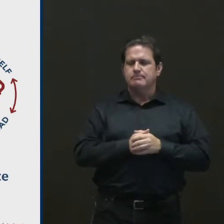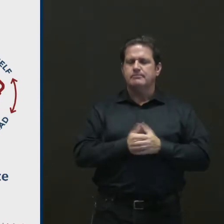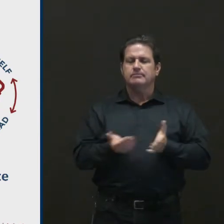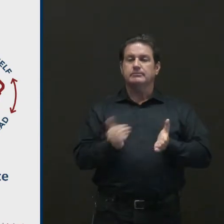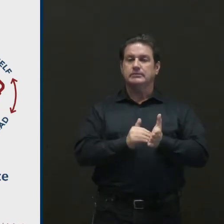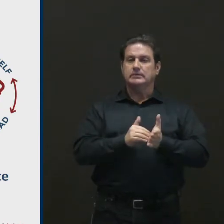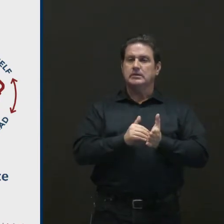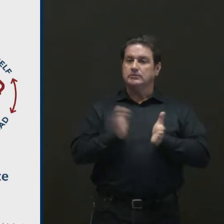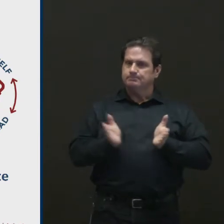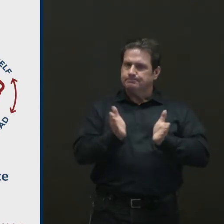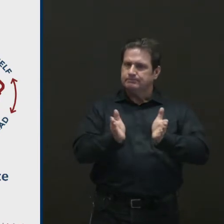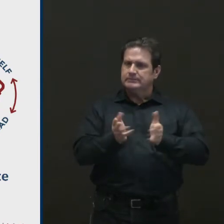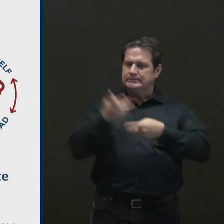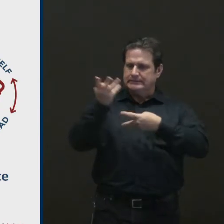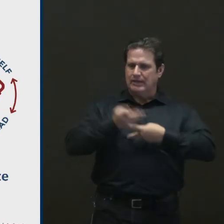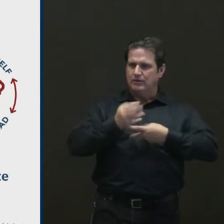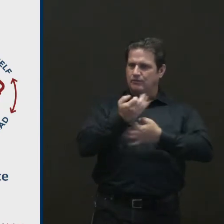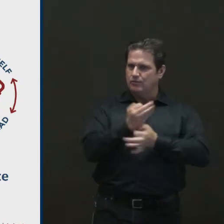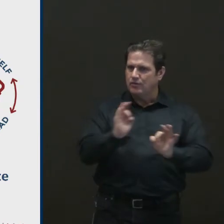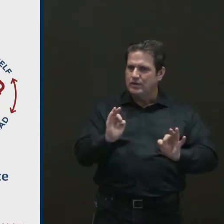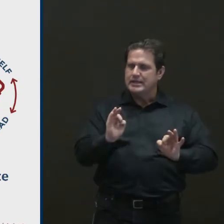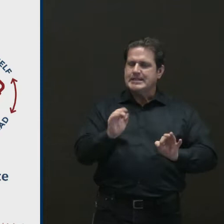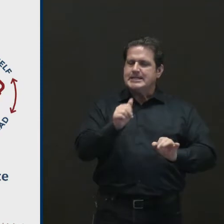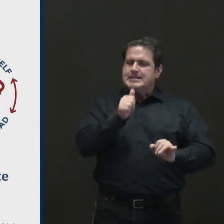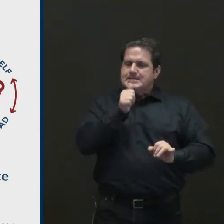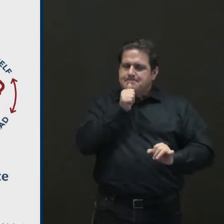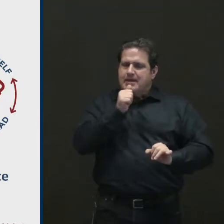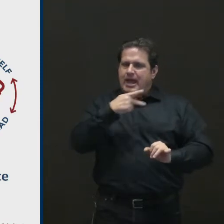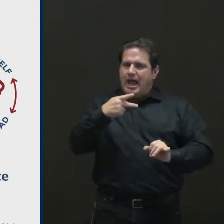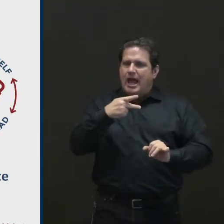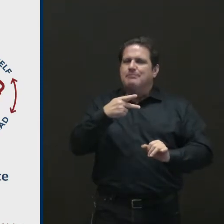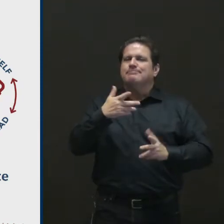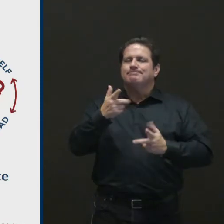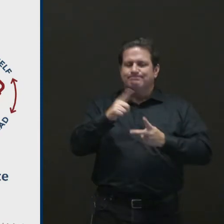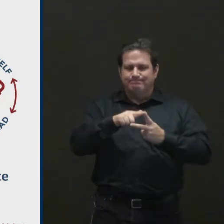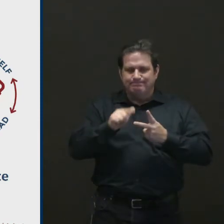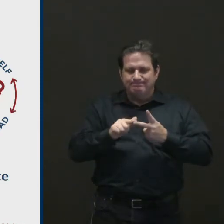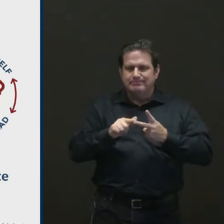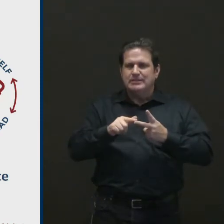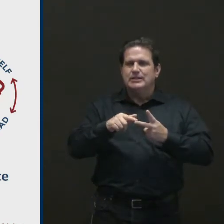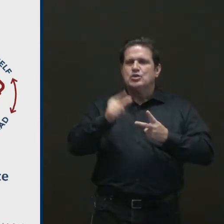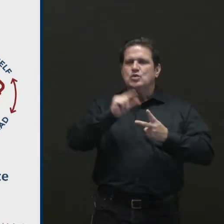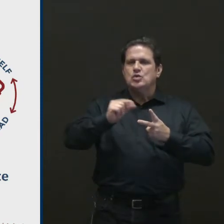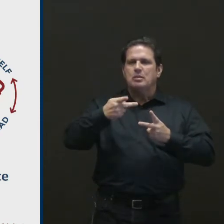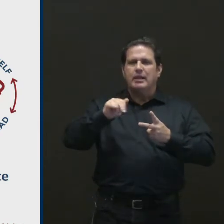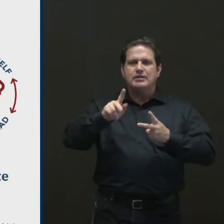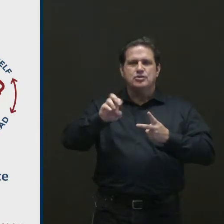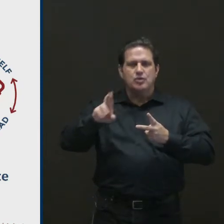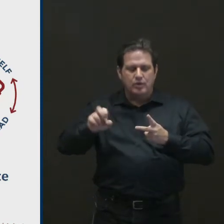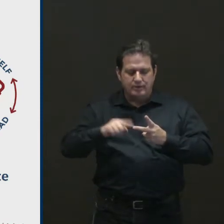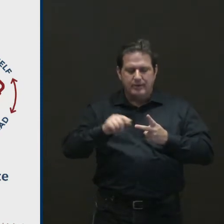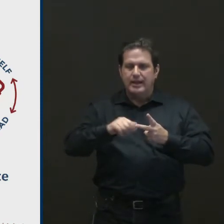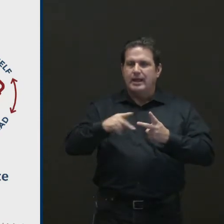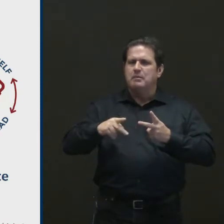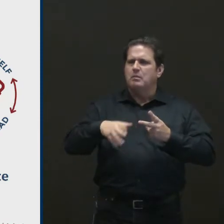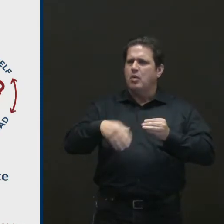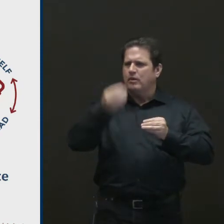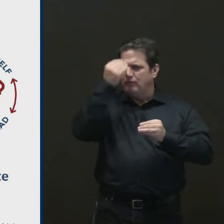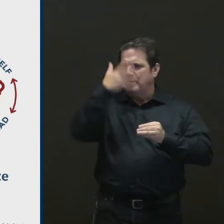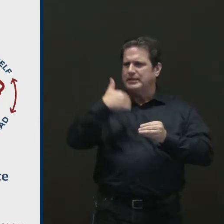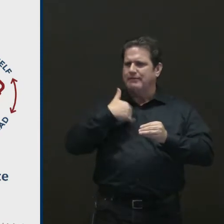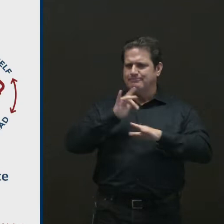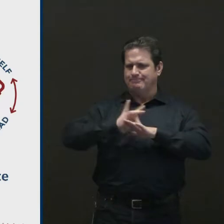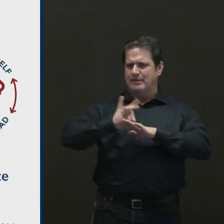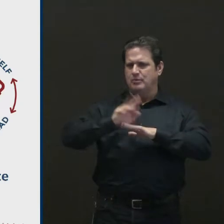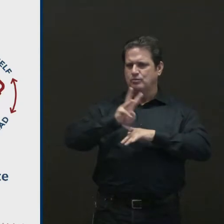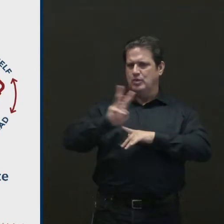again, we urge you to download this free anonymous app by going to the app or Google Play stores, and additional information is